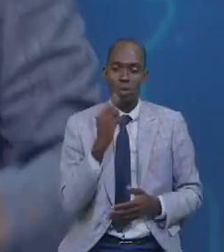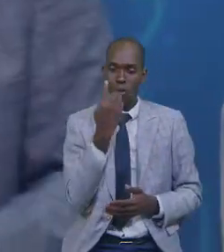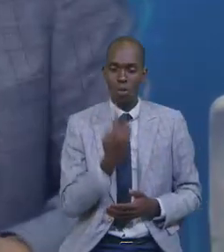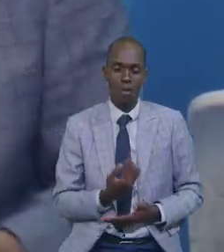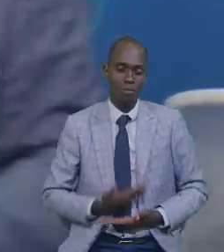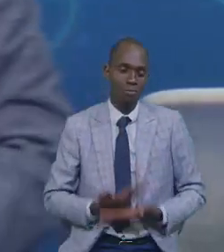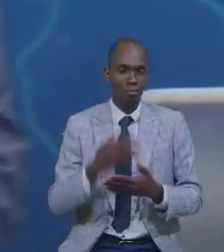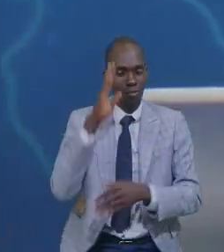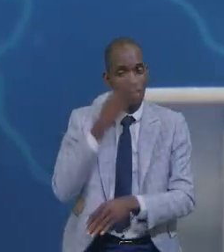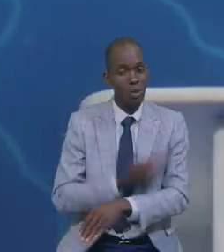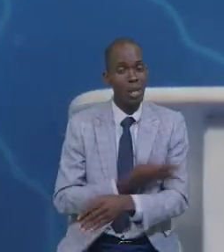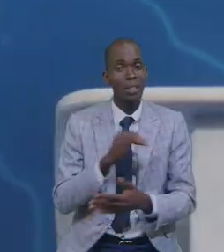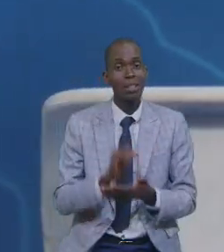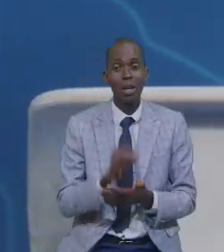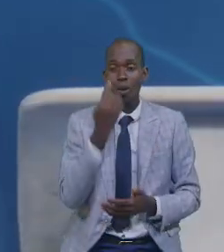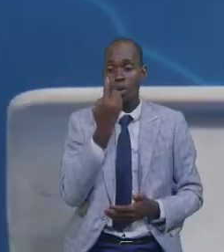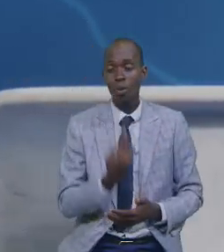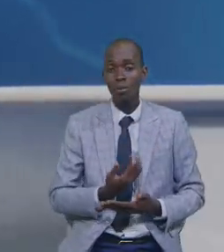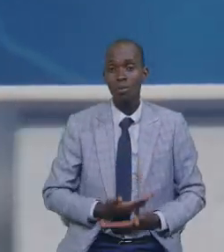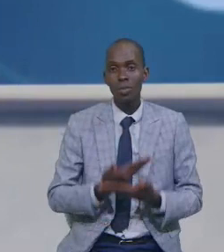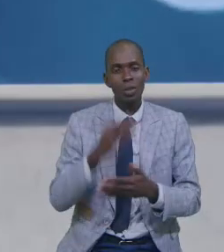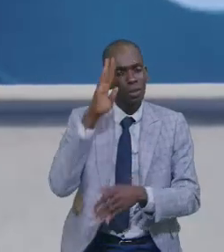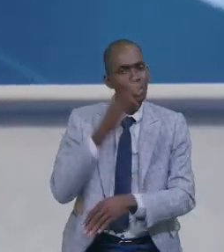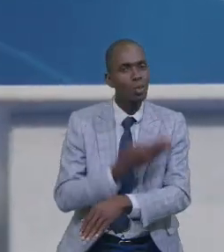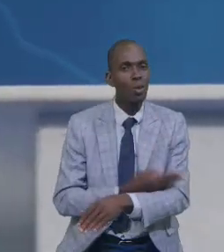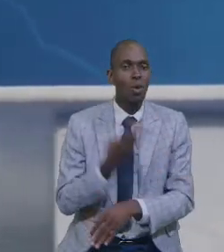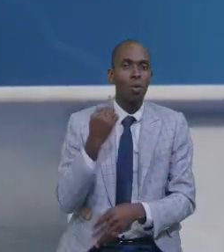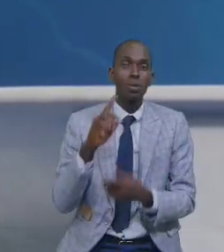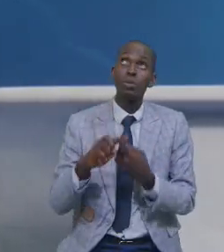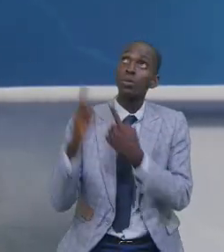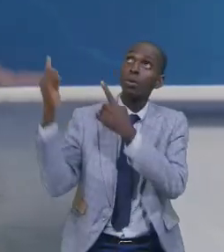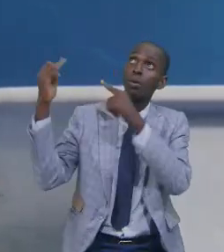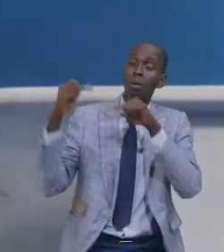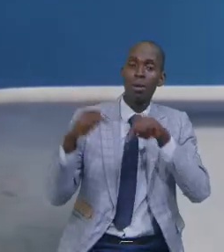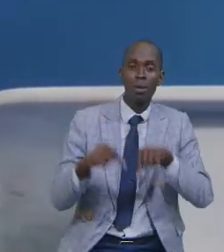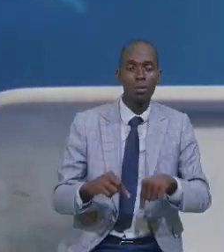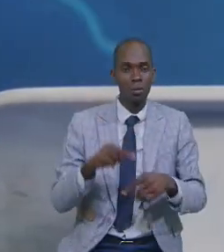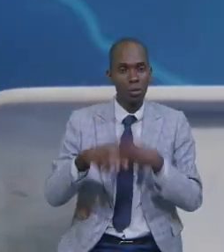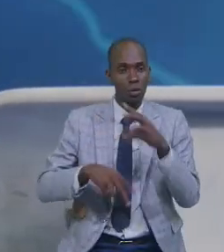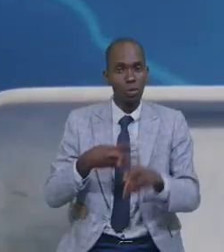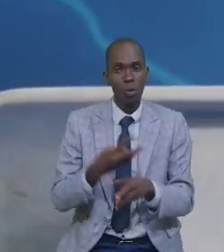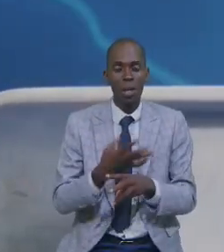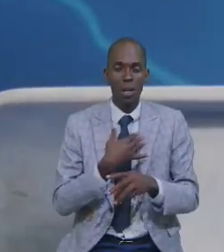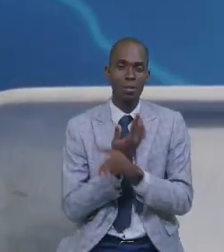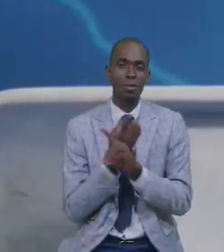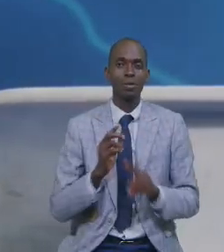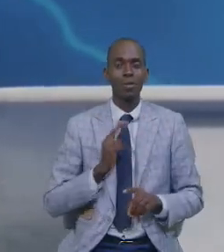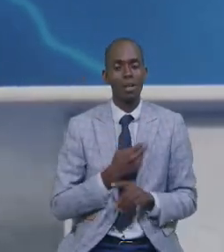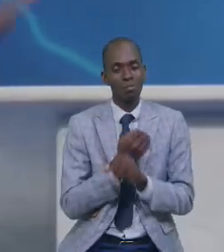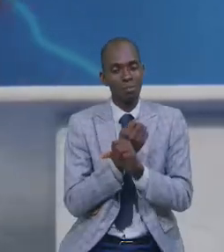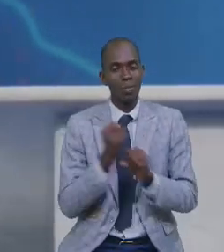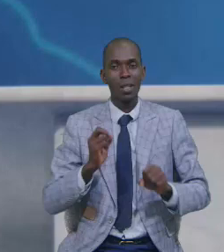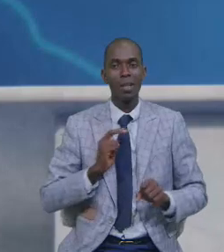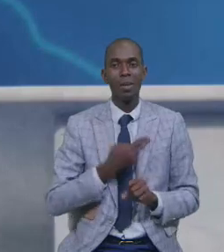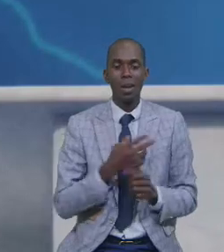only begotten son was to come to this world and deliver us and save us and